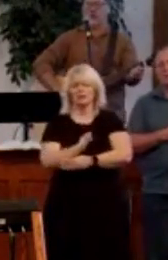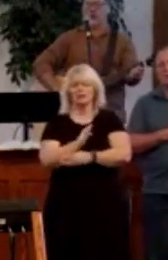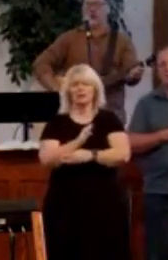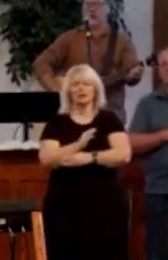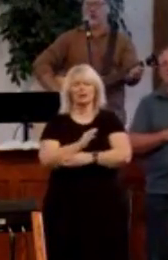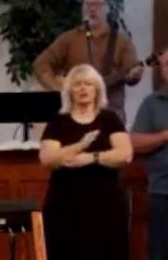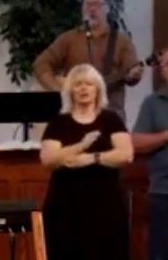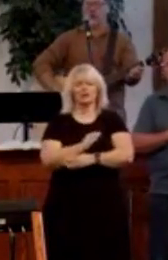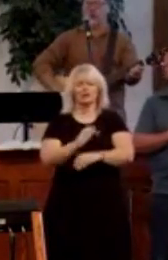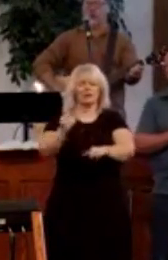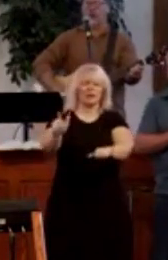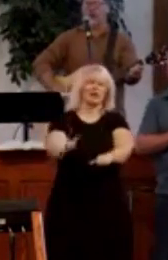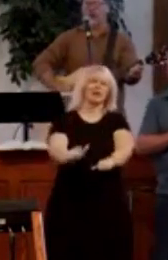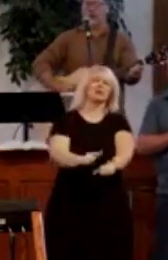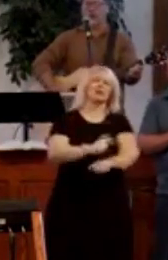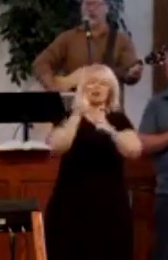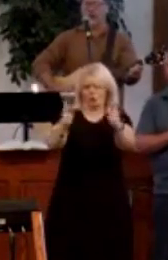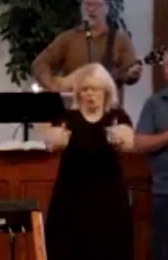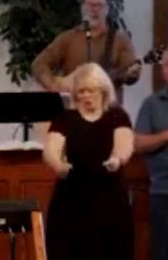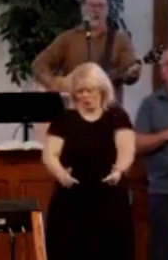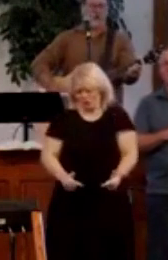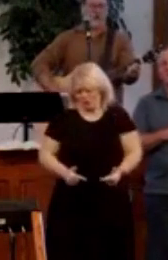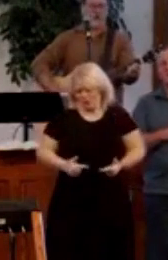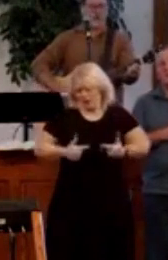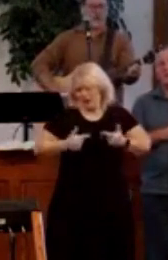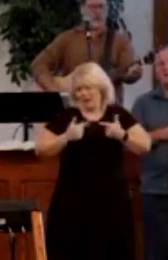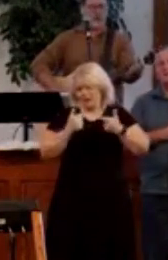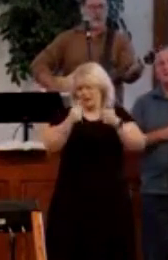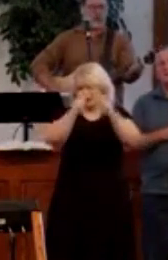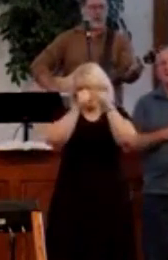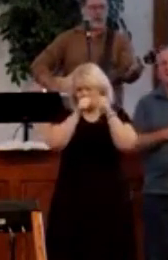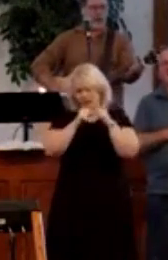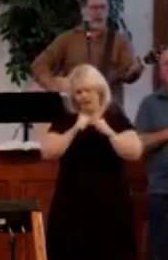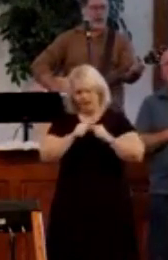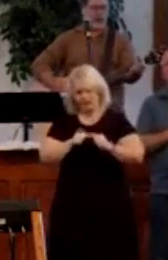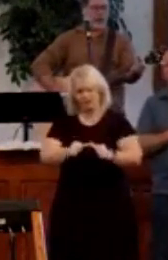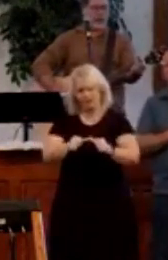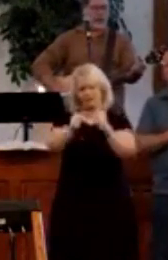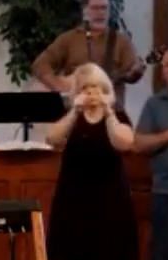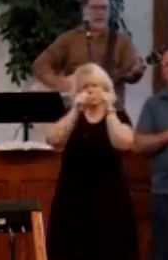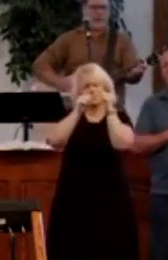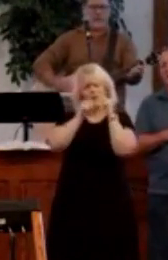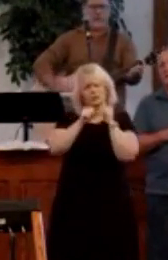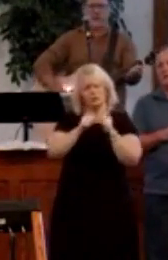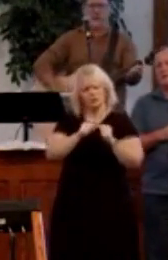be, as long as life